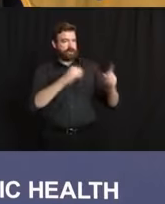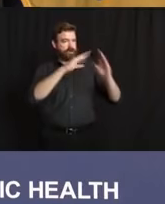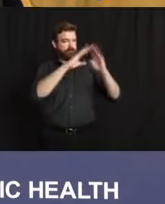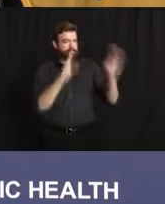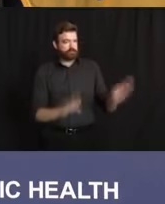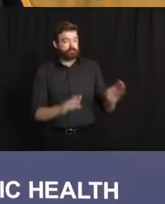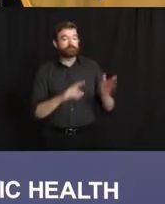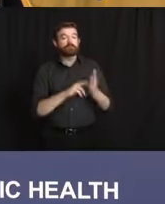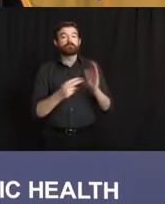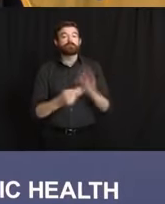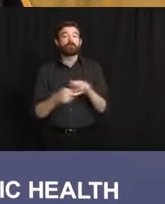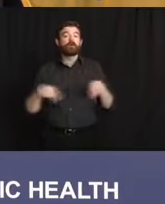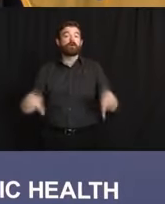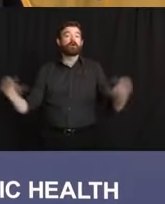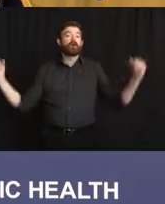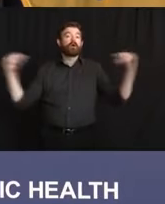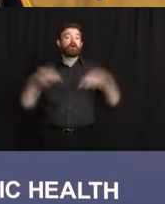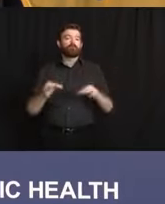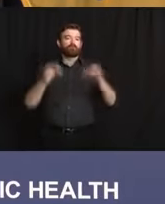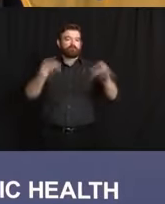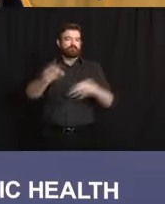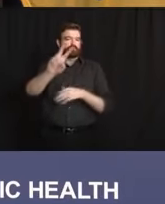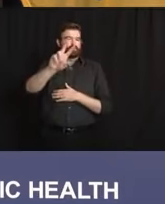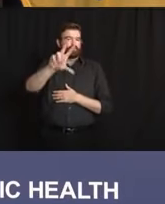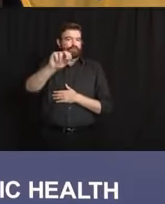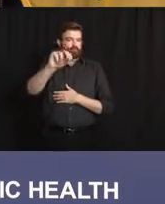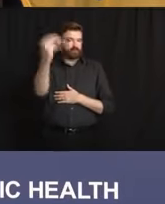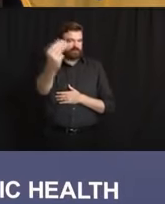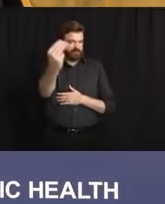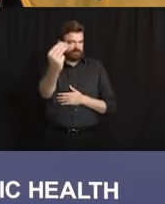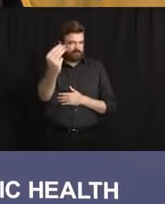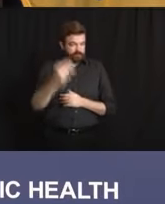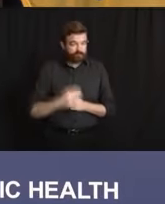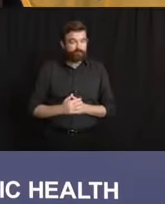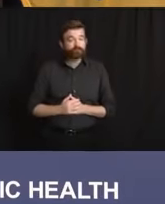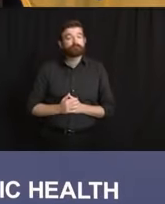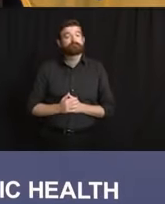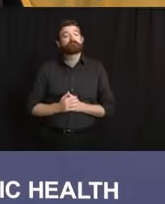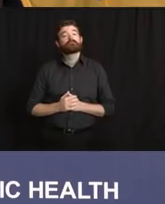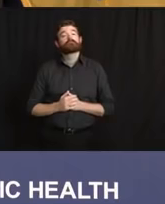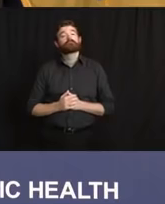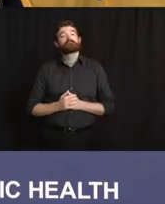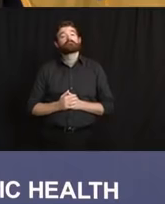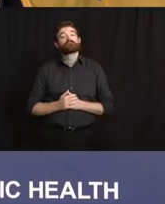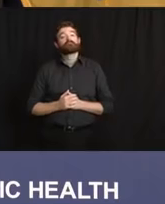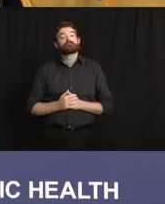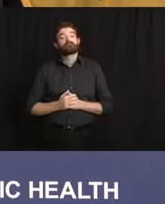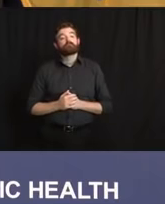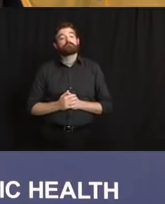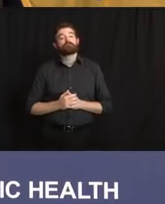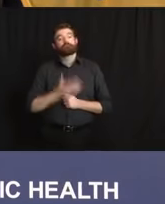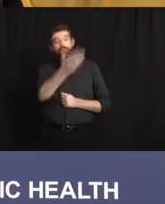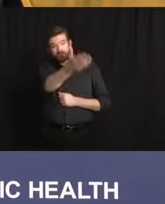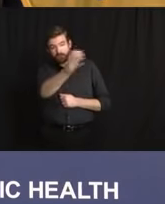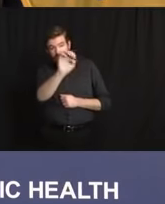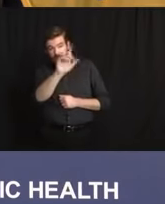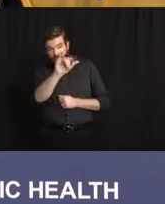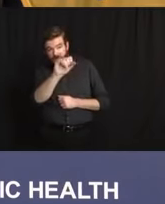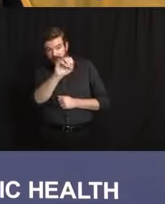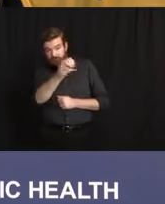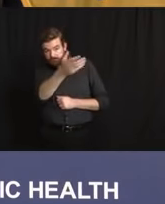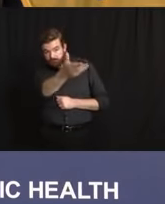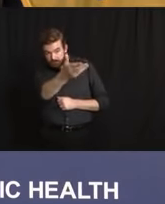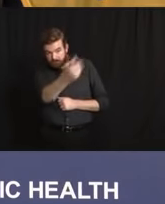at 2:30 on Monday. Elise, good afternoon. Good afternoon. Do you have any response to a letter from